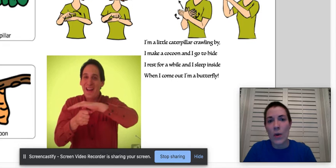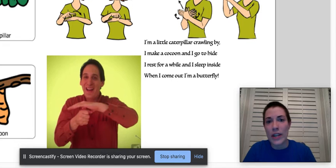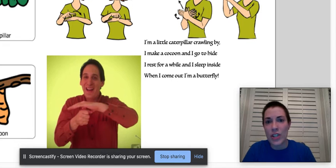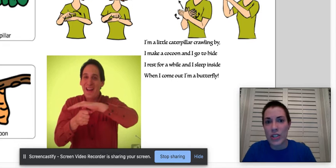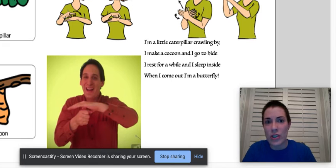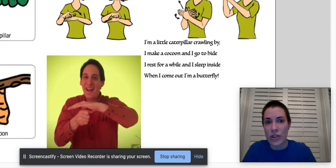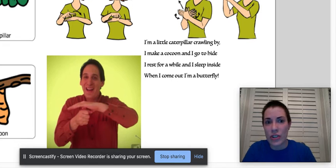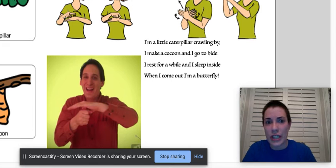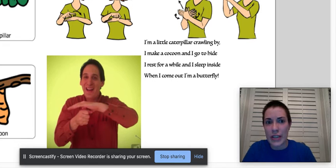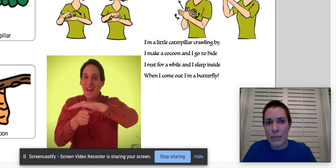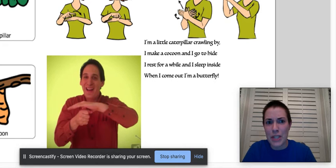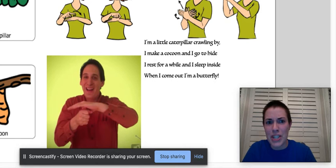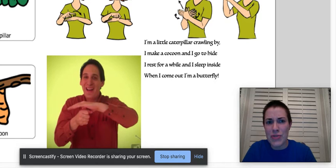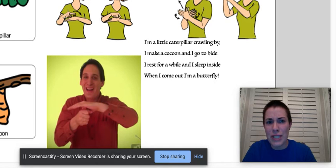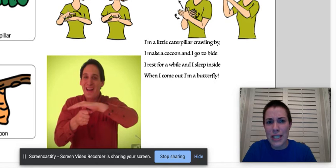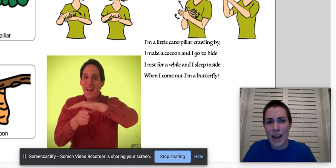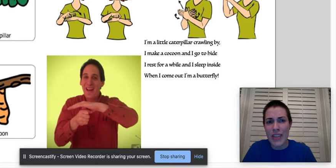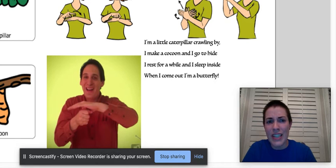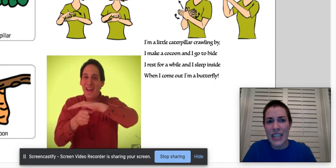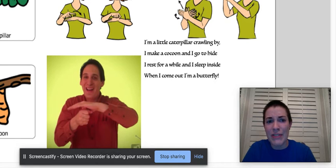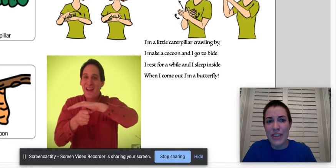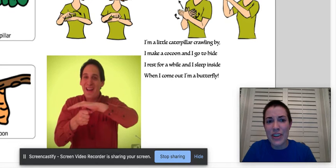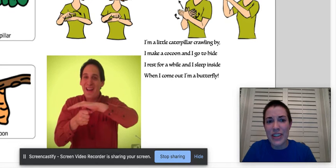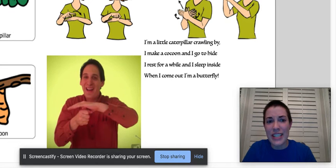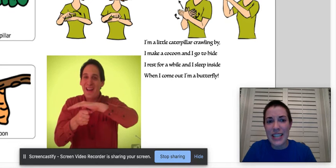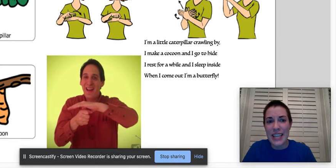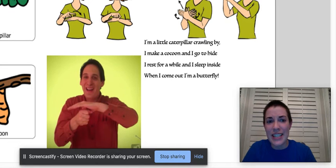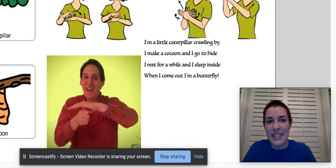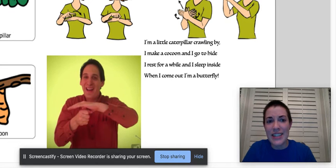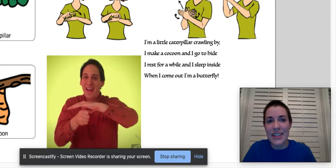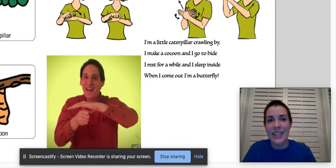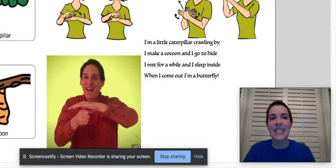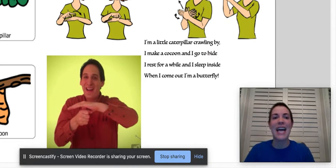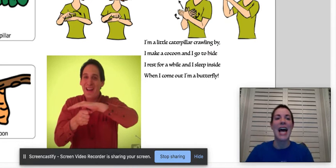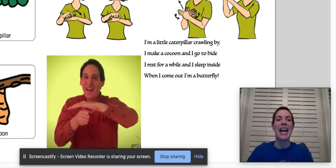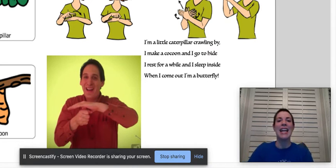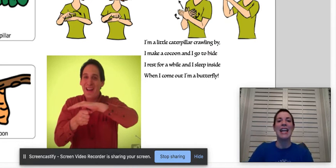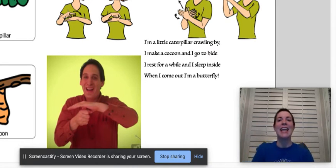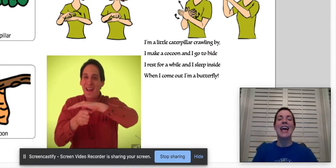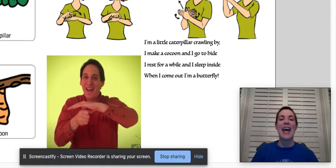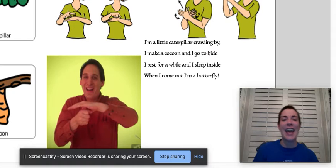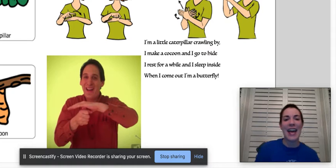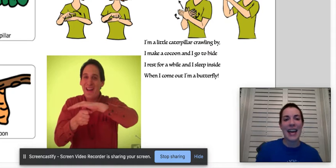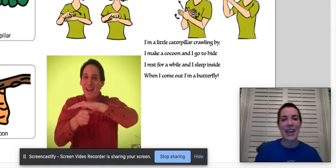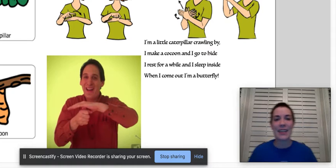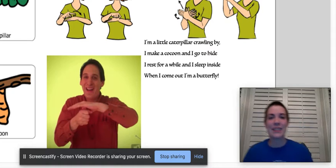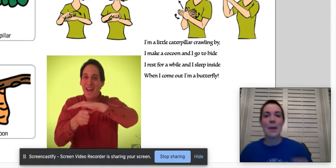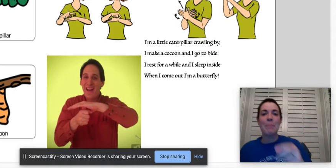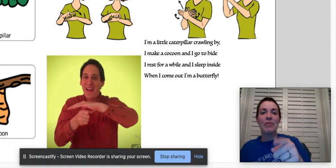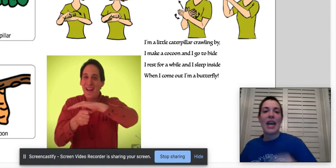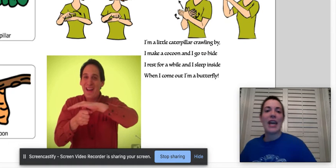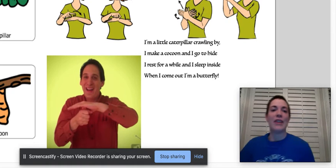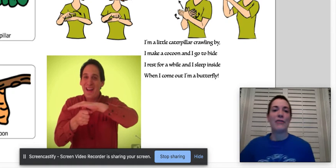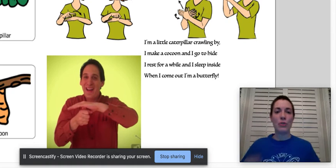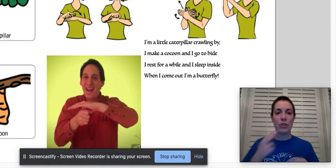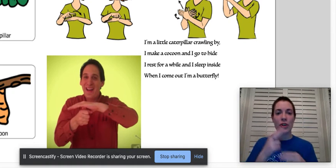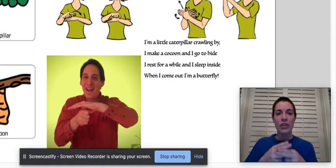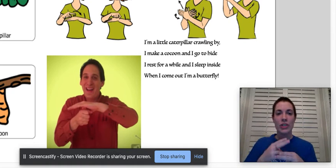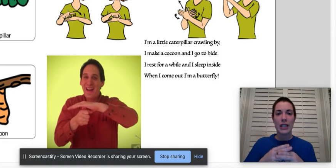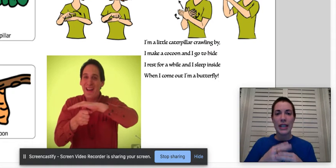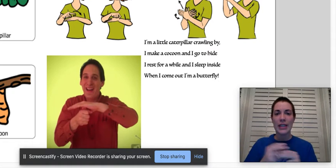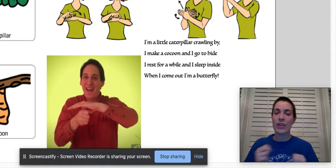know I just circled the leaf, but do you see on the leaf there are these little tiny eggs? And if you